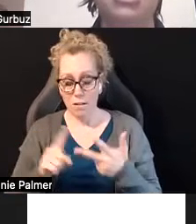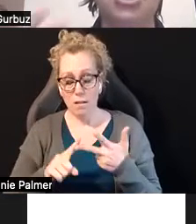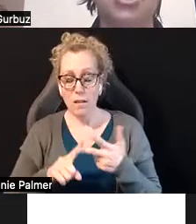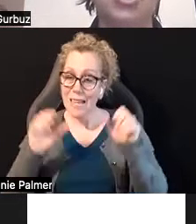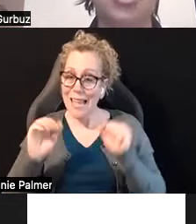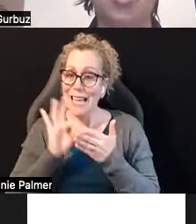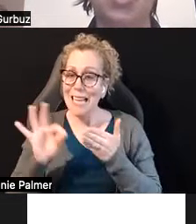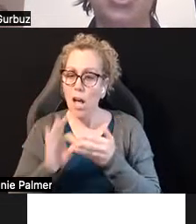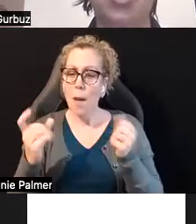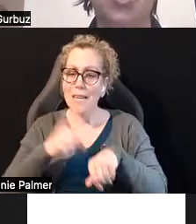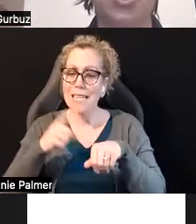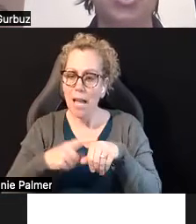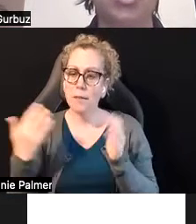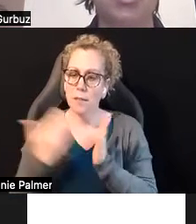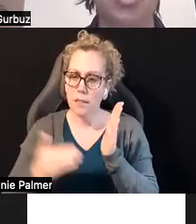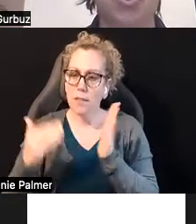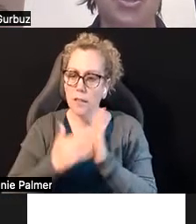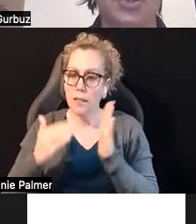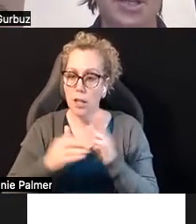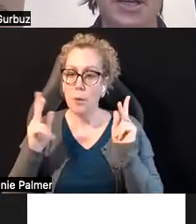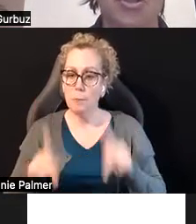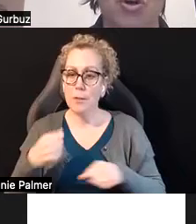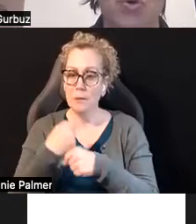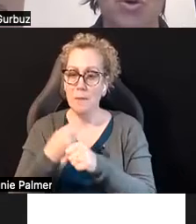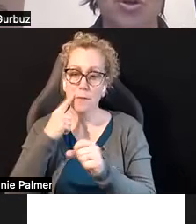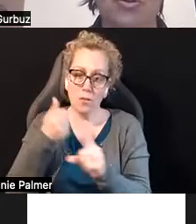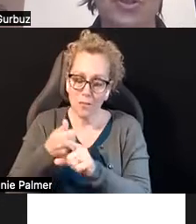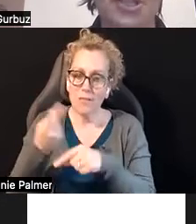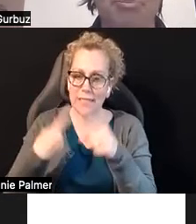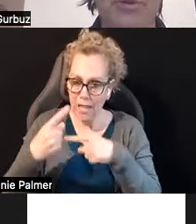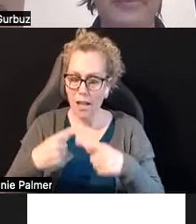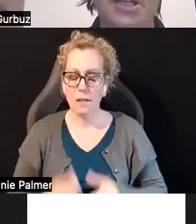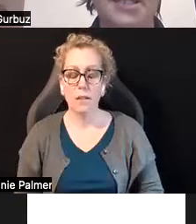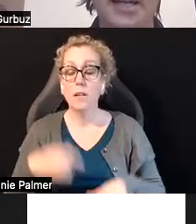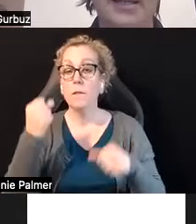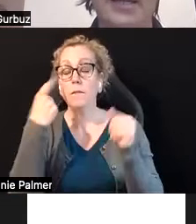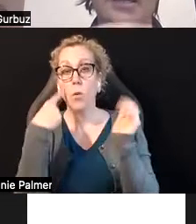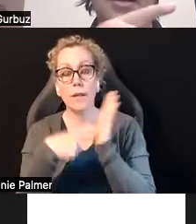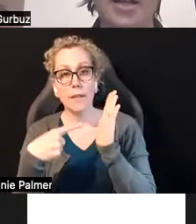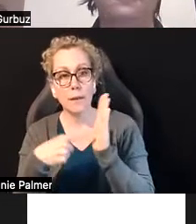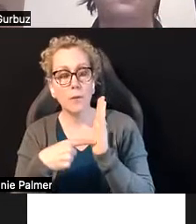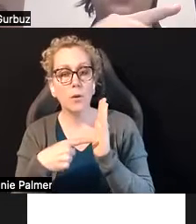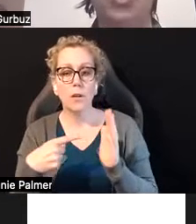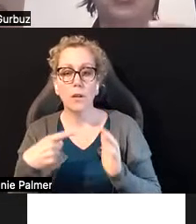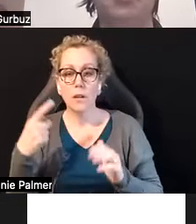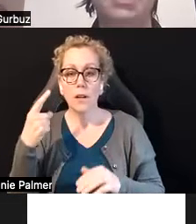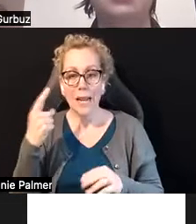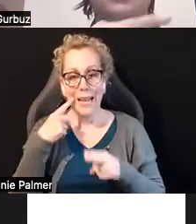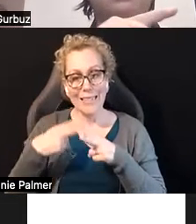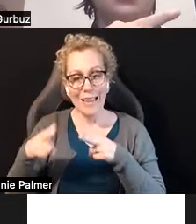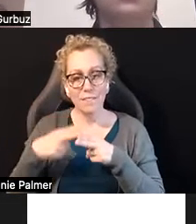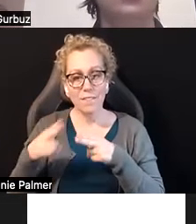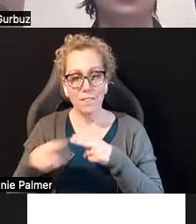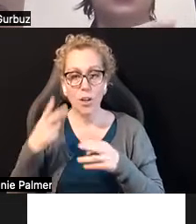of repetitions someone can do during the course of a sign. So, for example, a sign like knife, where you're